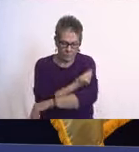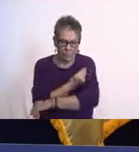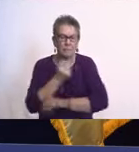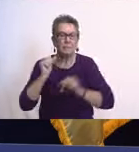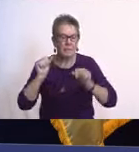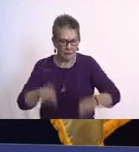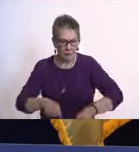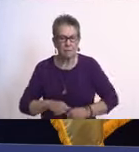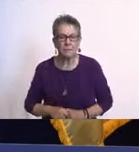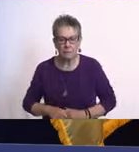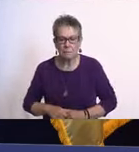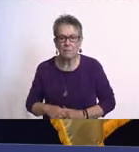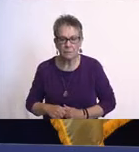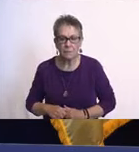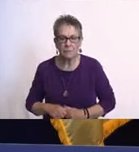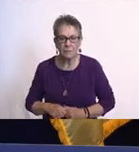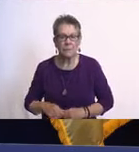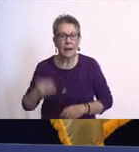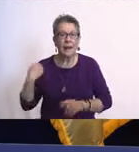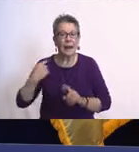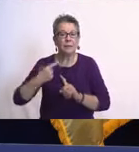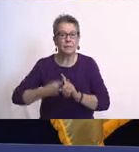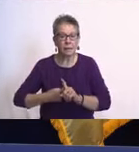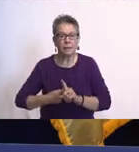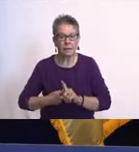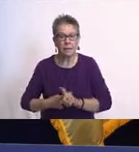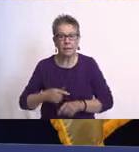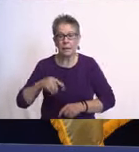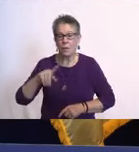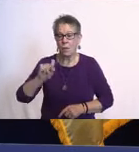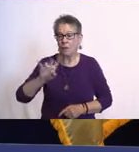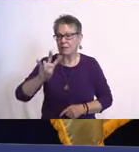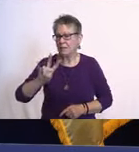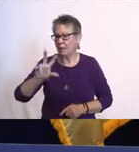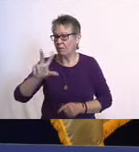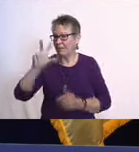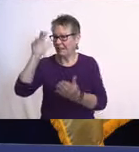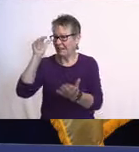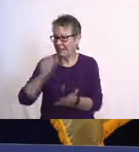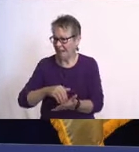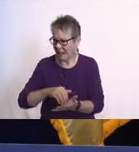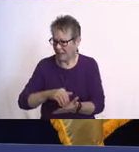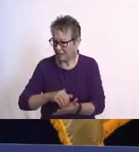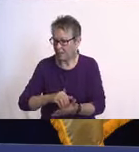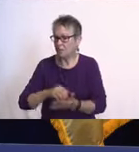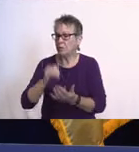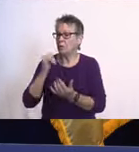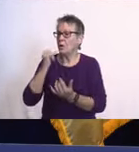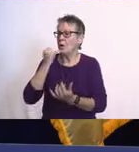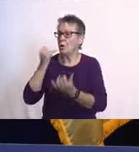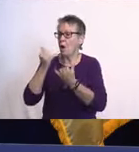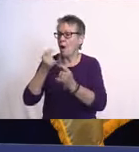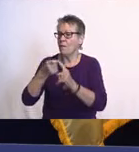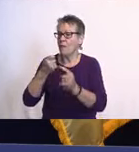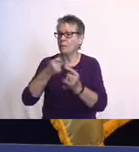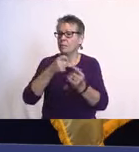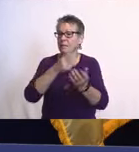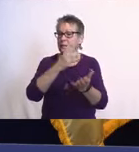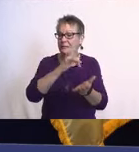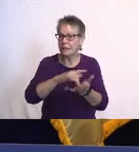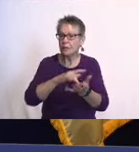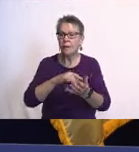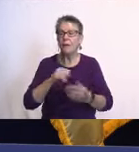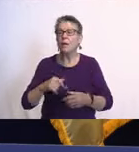173,000 outbound calls to support booster education and events. Our COVID Community